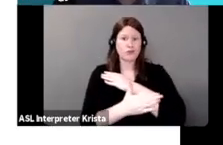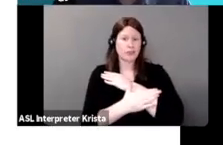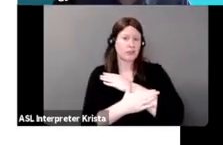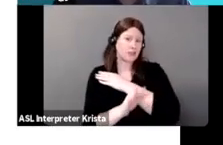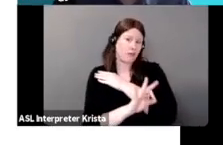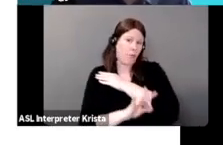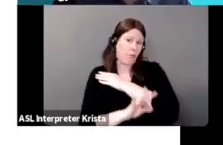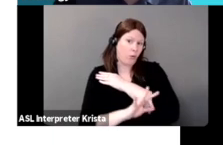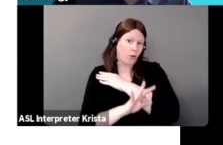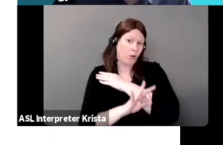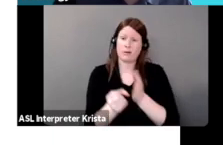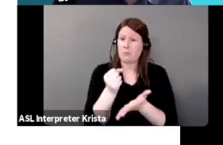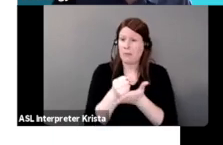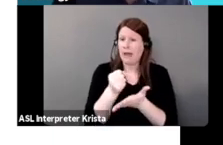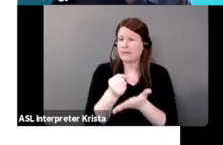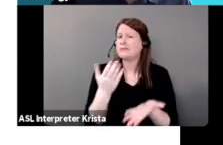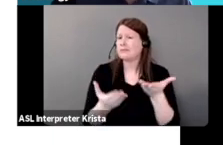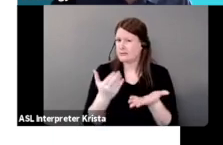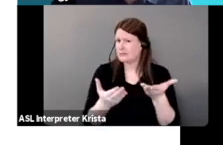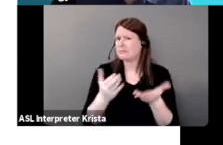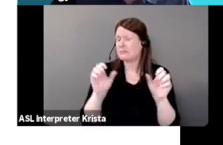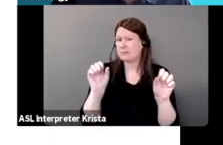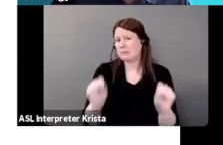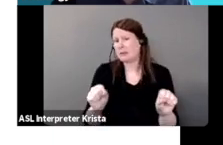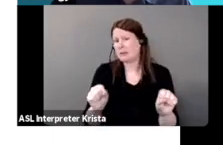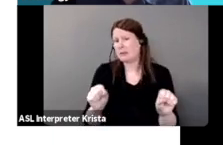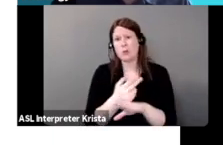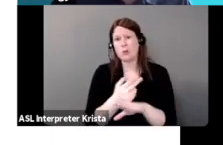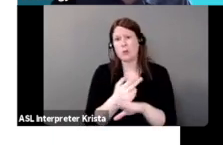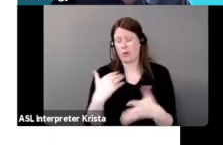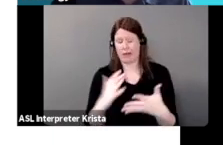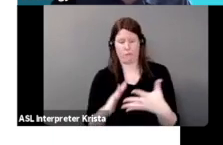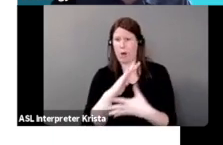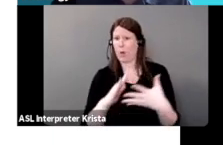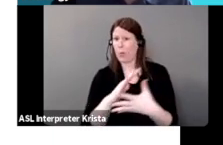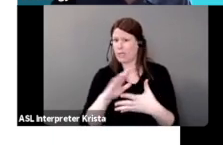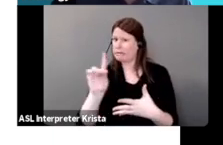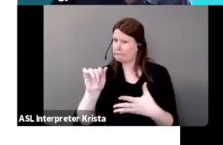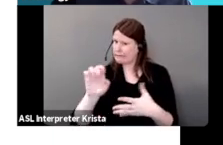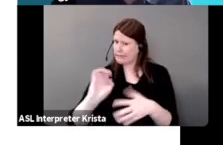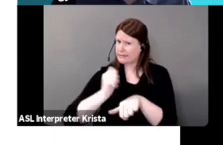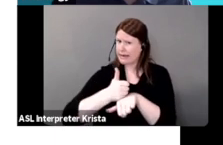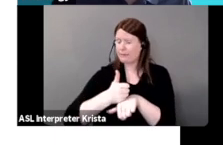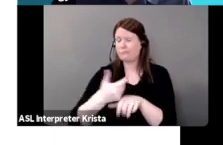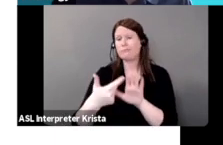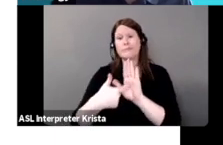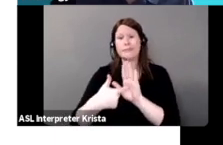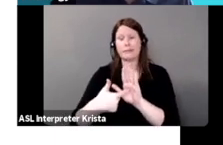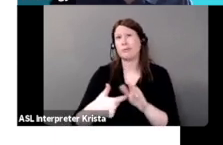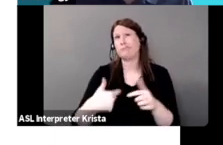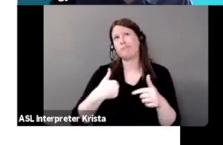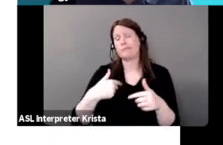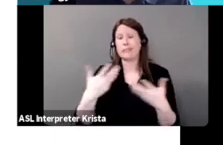priority dates. So if you file a US patent, then you can,